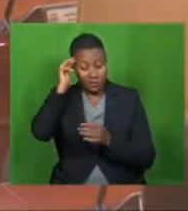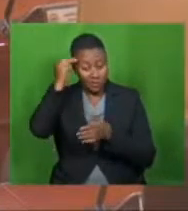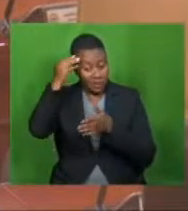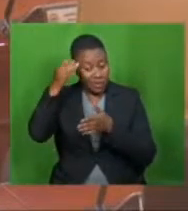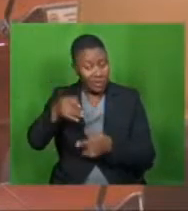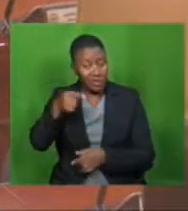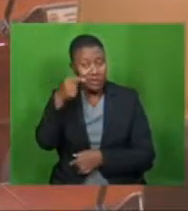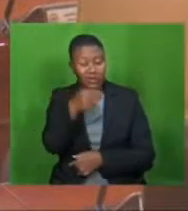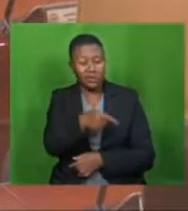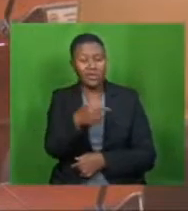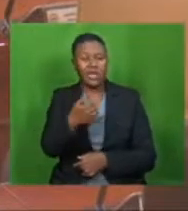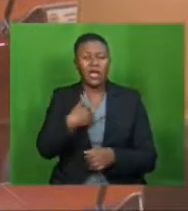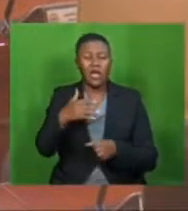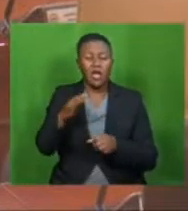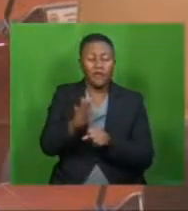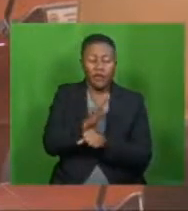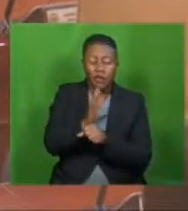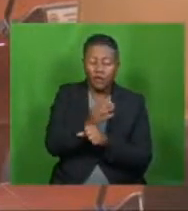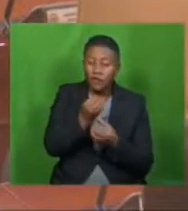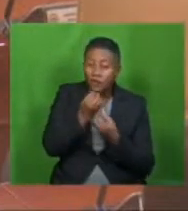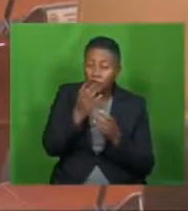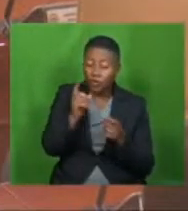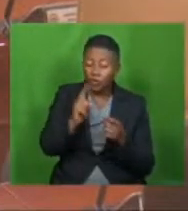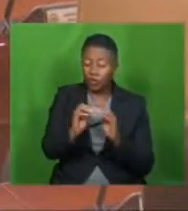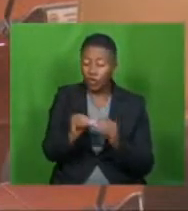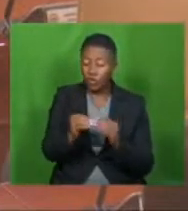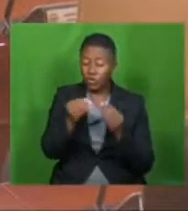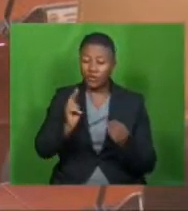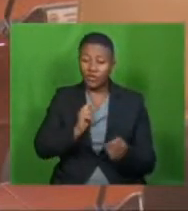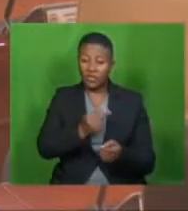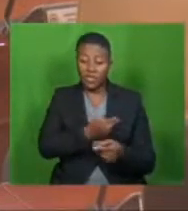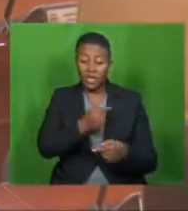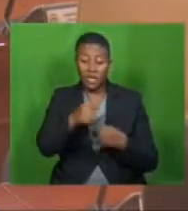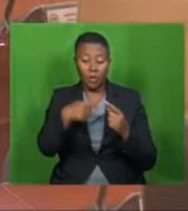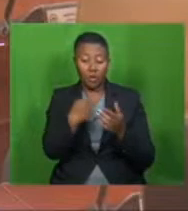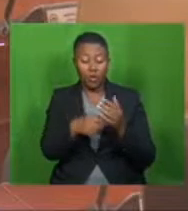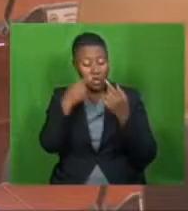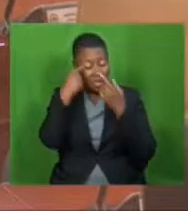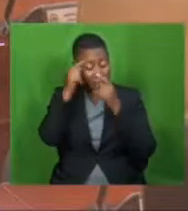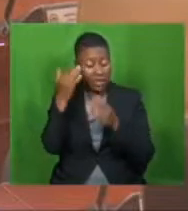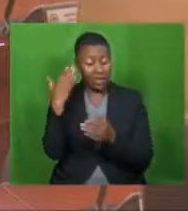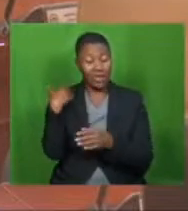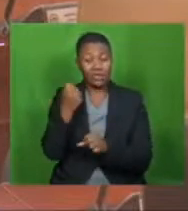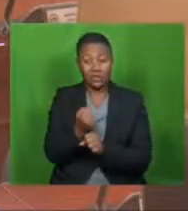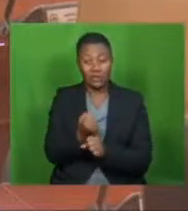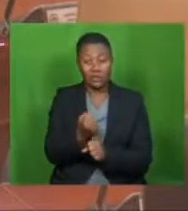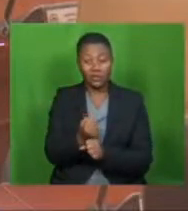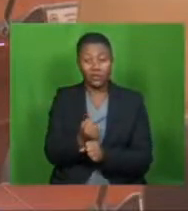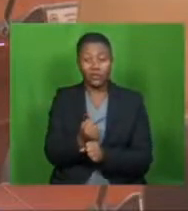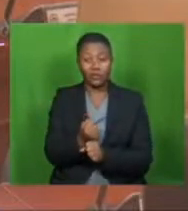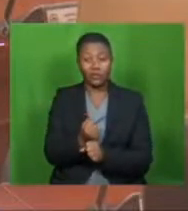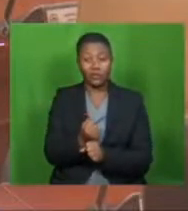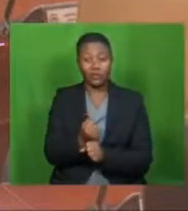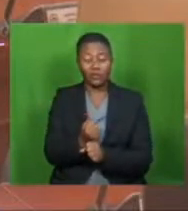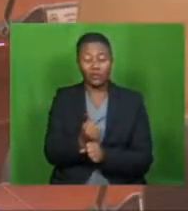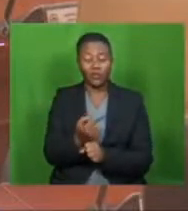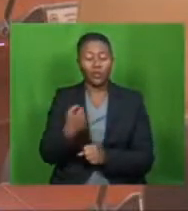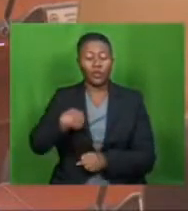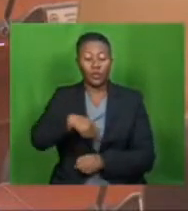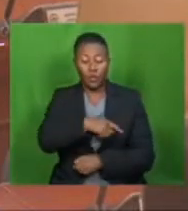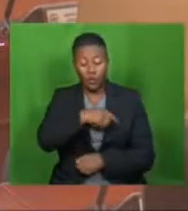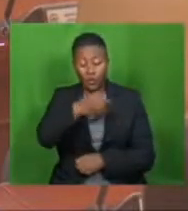has enough information to give us about what happened last year. we are definitely going to invite